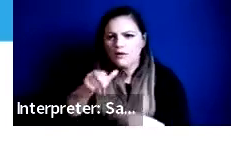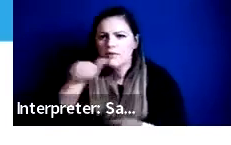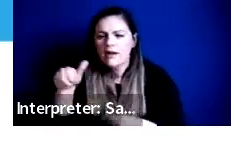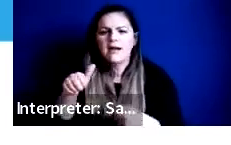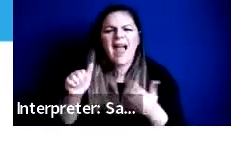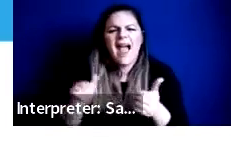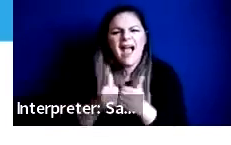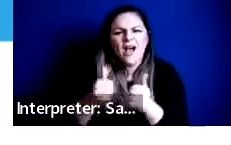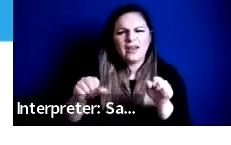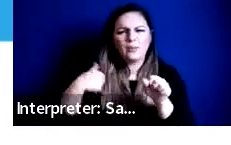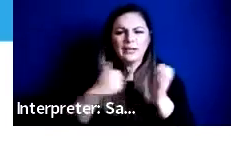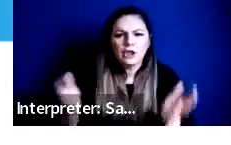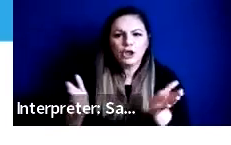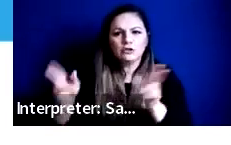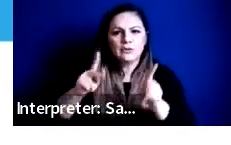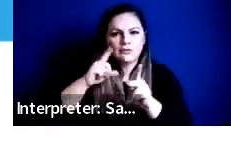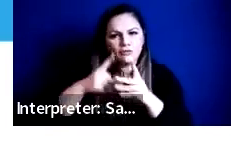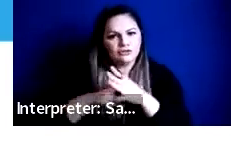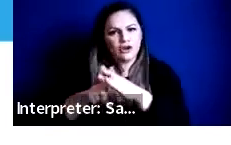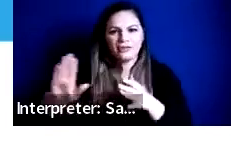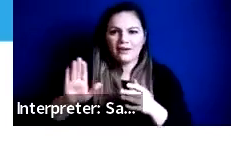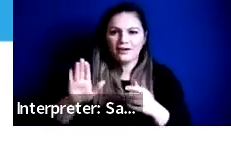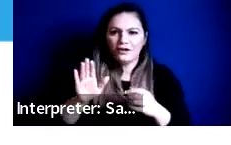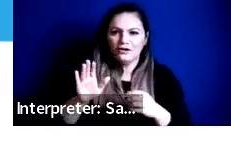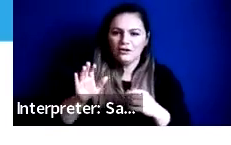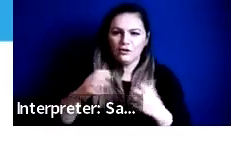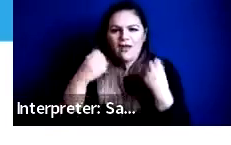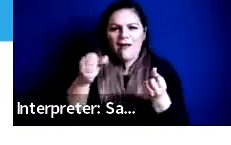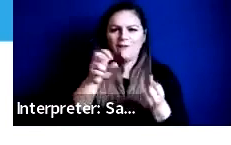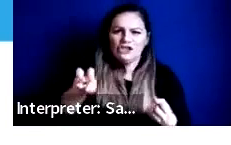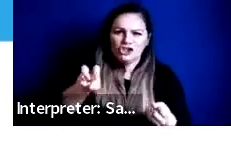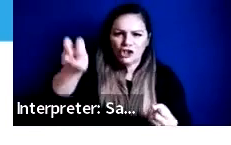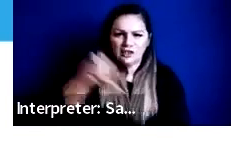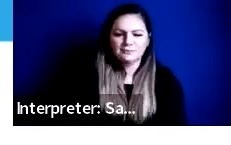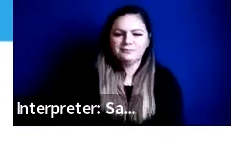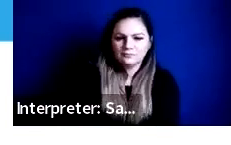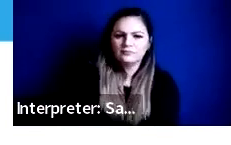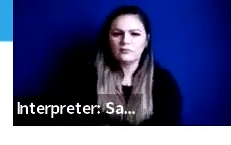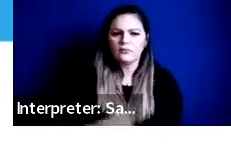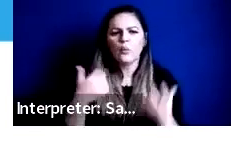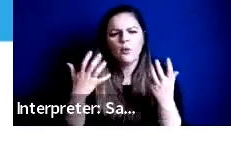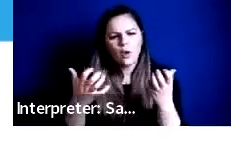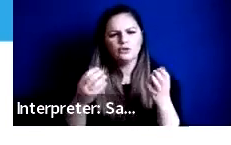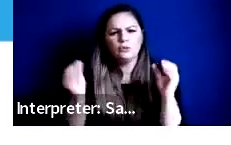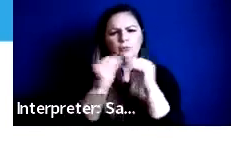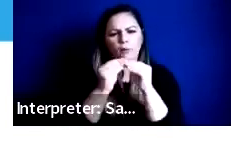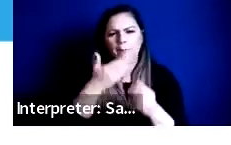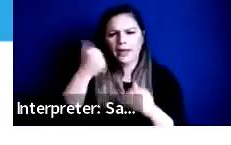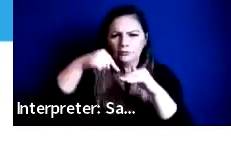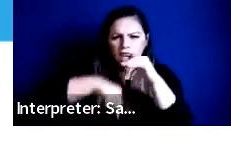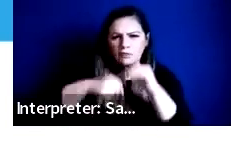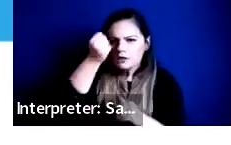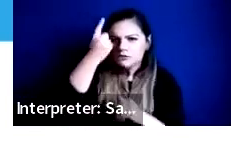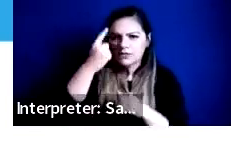we encourage people to do that? And we want to better develop Kentuckians' understandings of the disease. We want people to be able